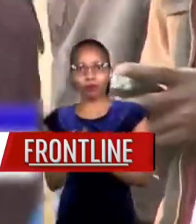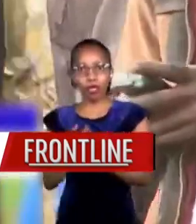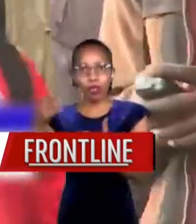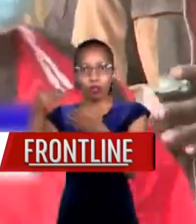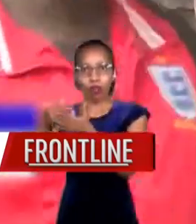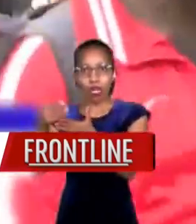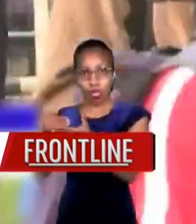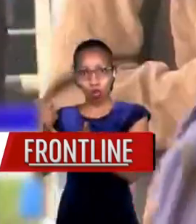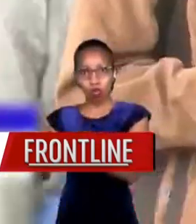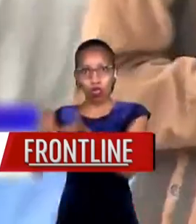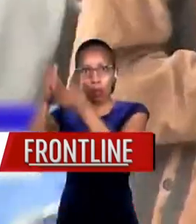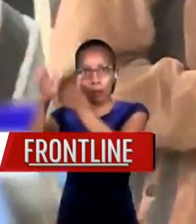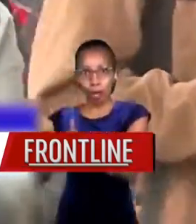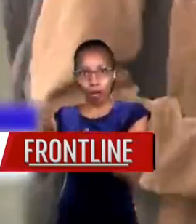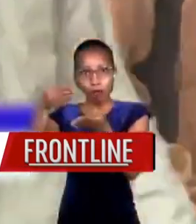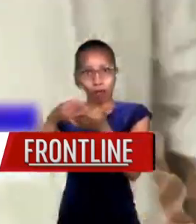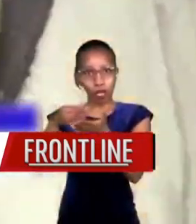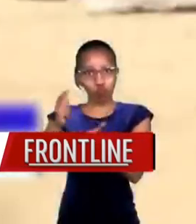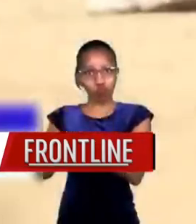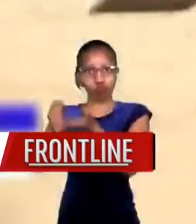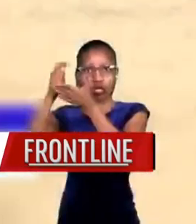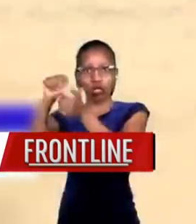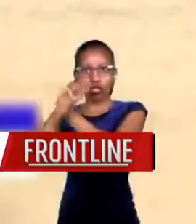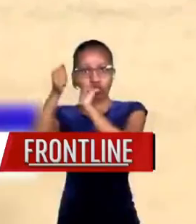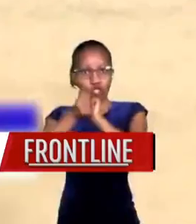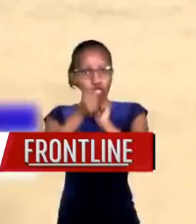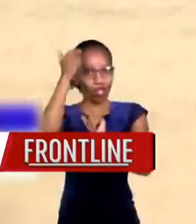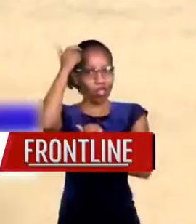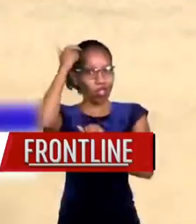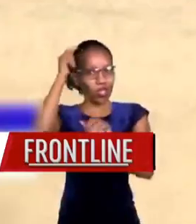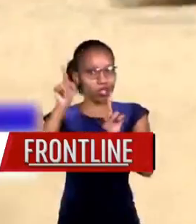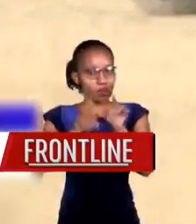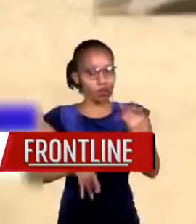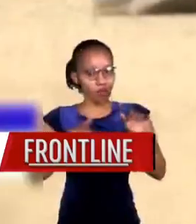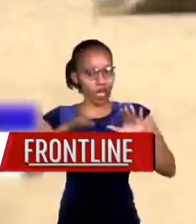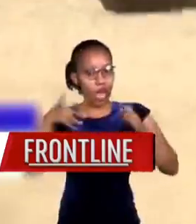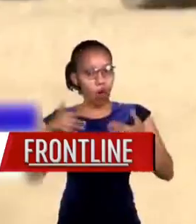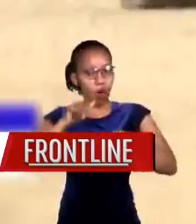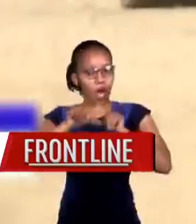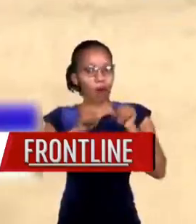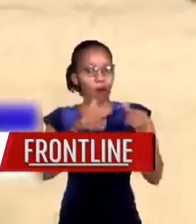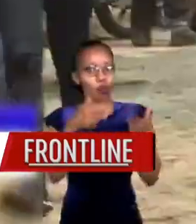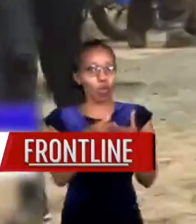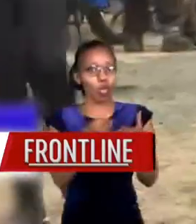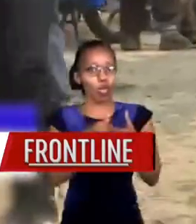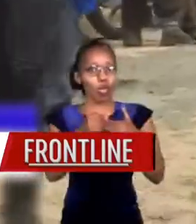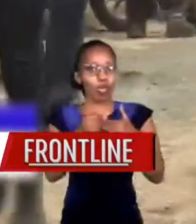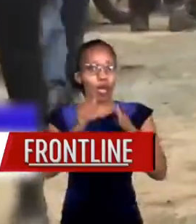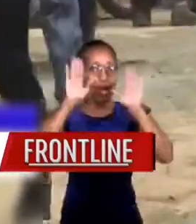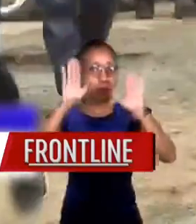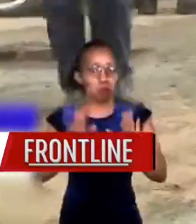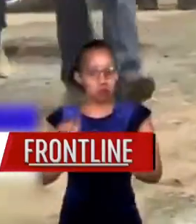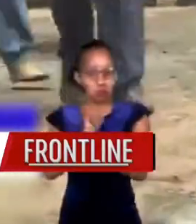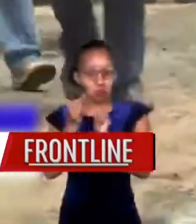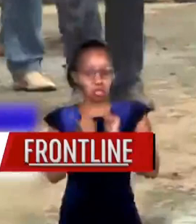financial therapist, financial therapy can help people change the way they think and feel about money, and most importantly, change negative